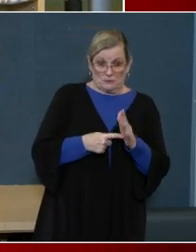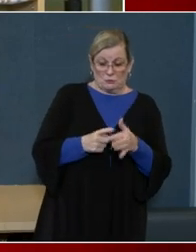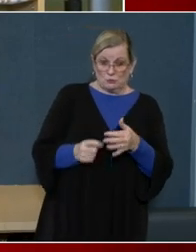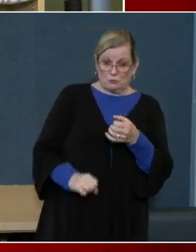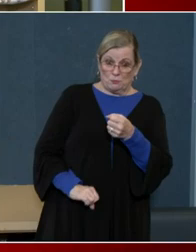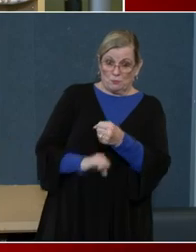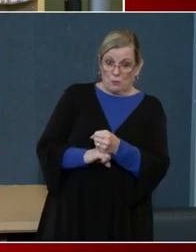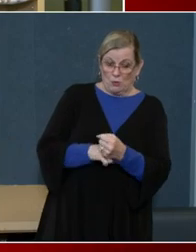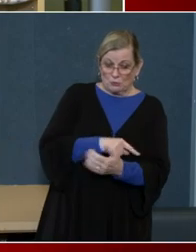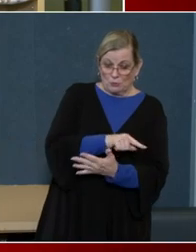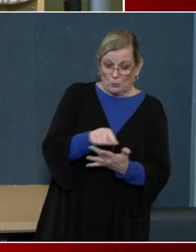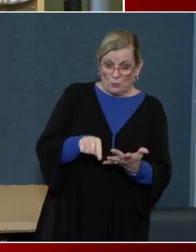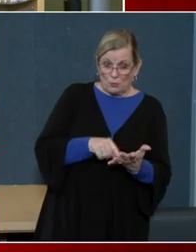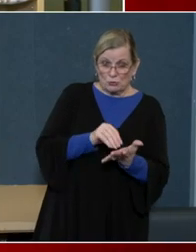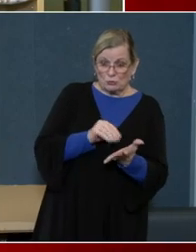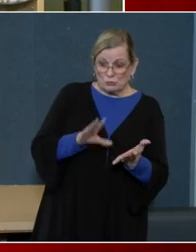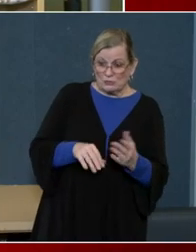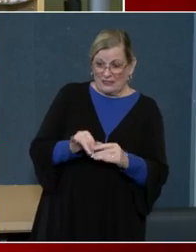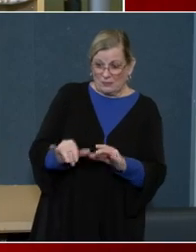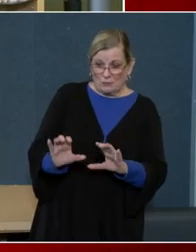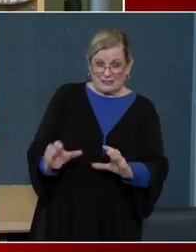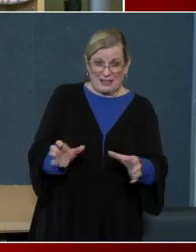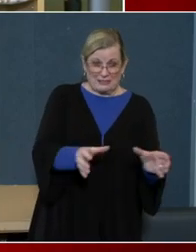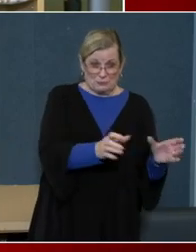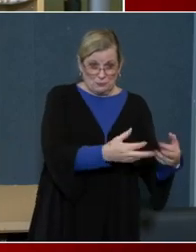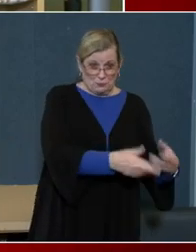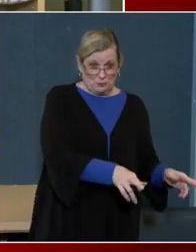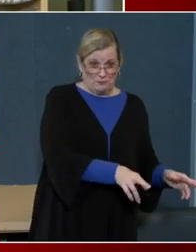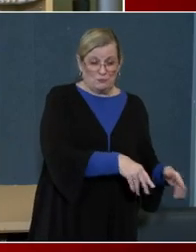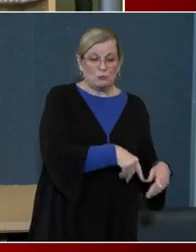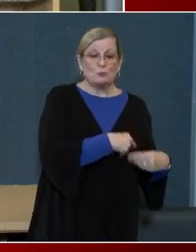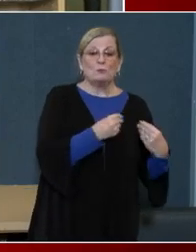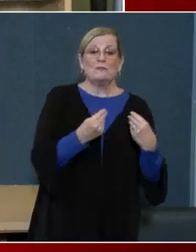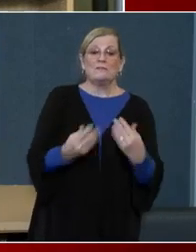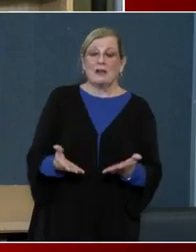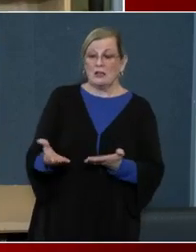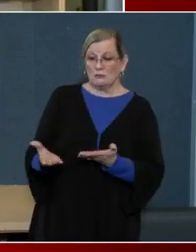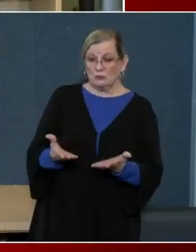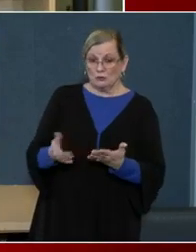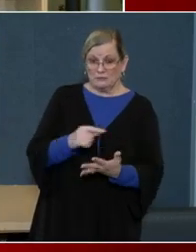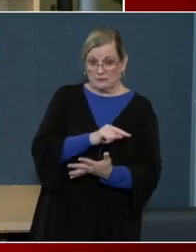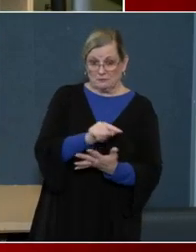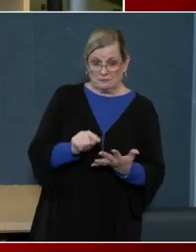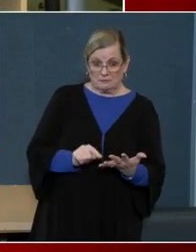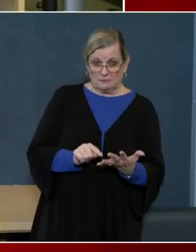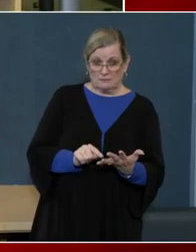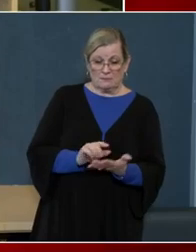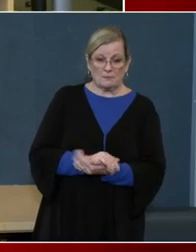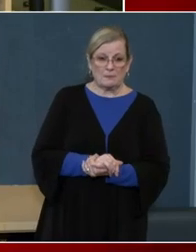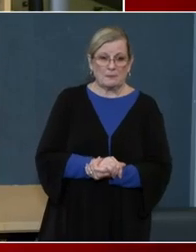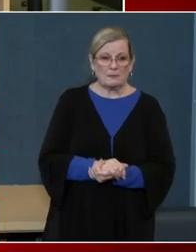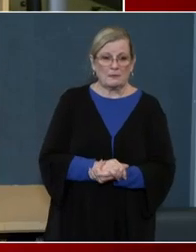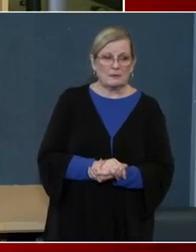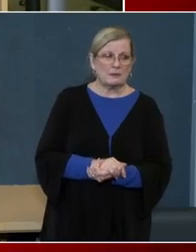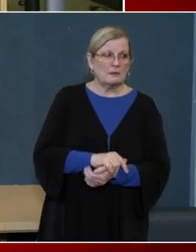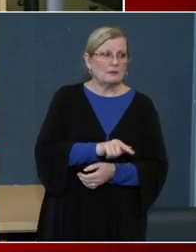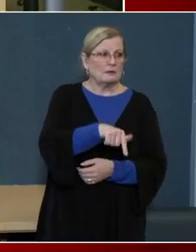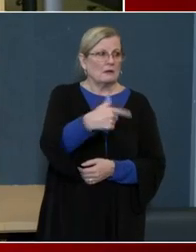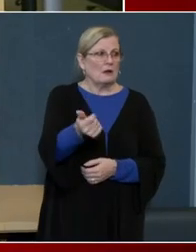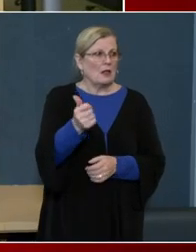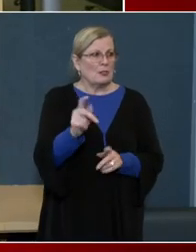the licensure needed to support those specific student groups or provided related services will not change. Yes. The teachers